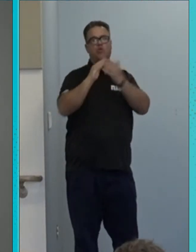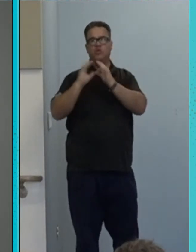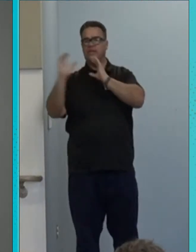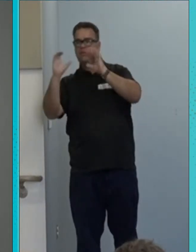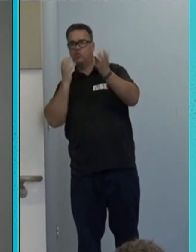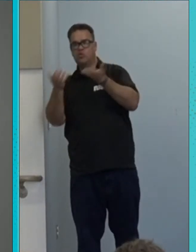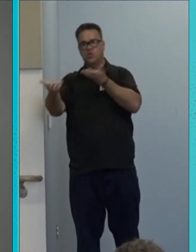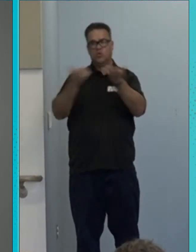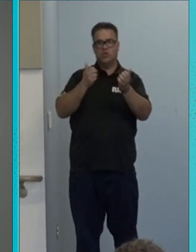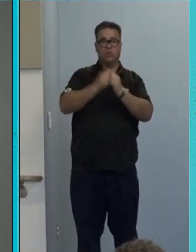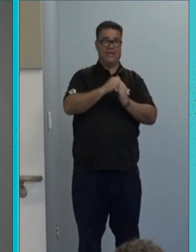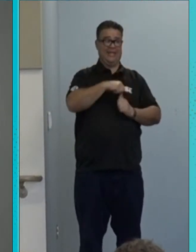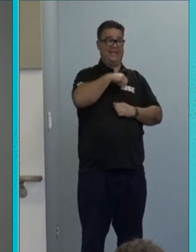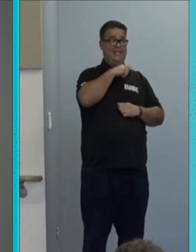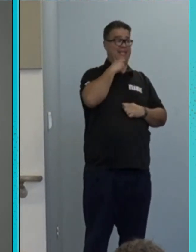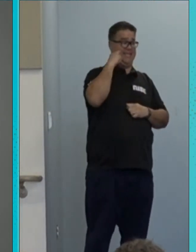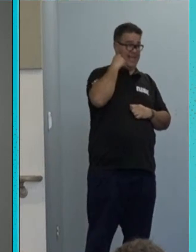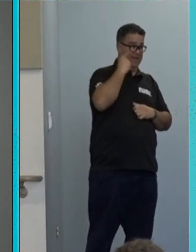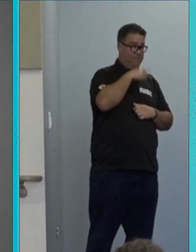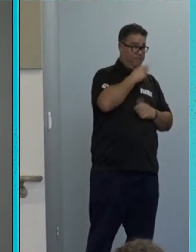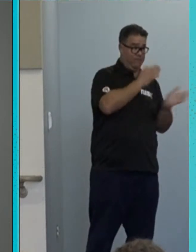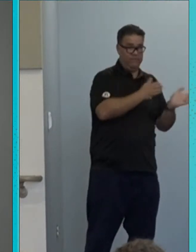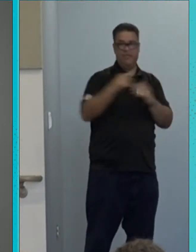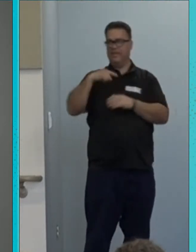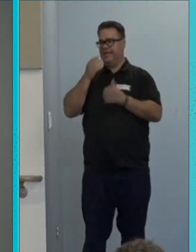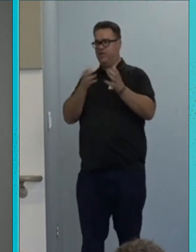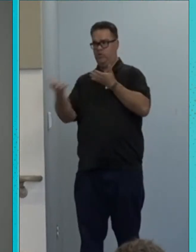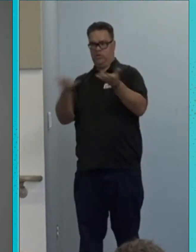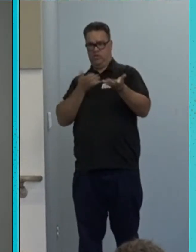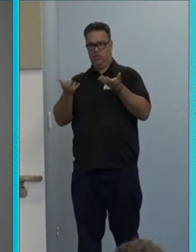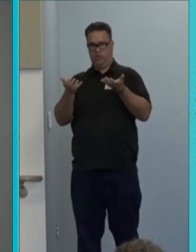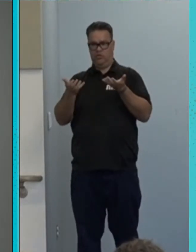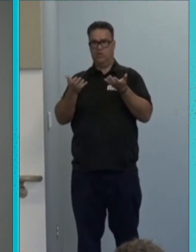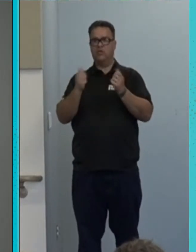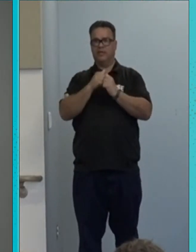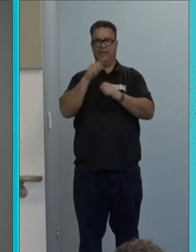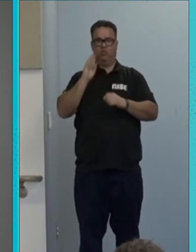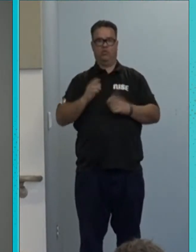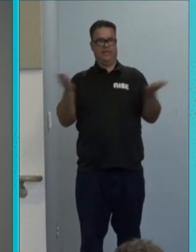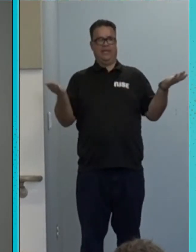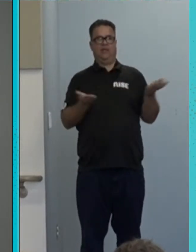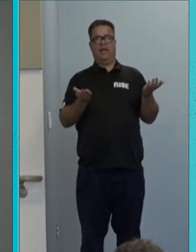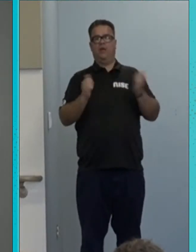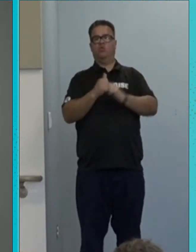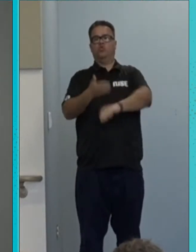communication between the deaf community and the hearing community in Riverside?